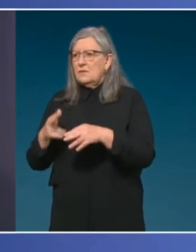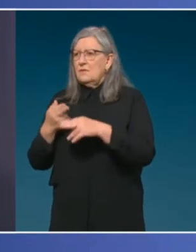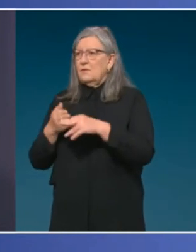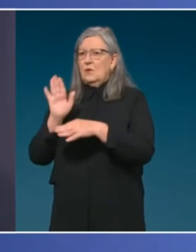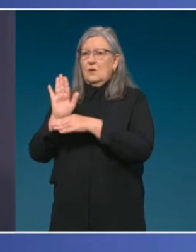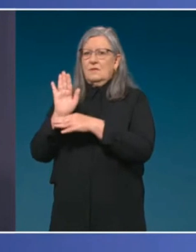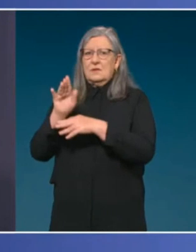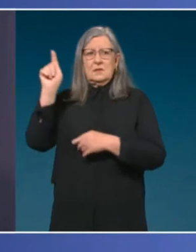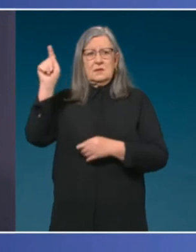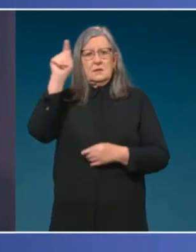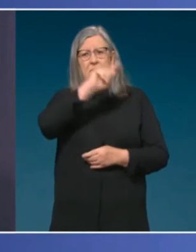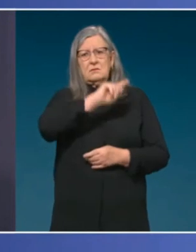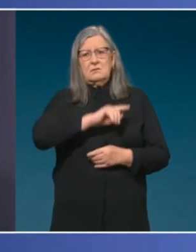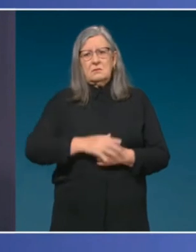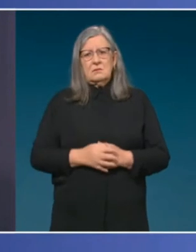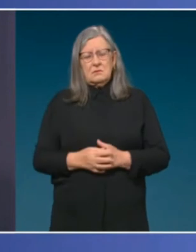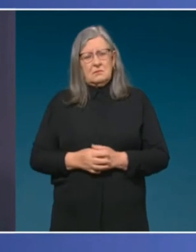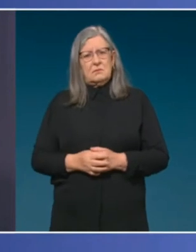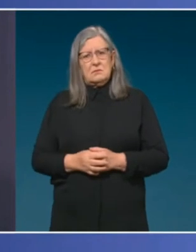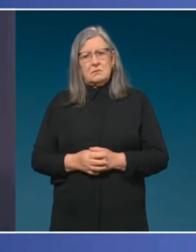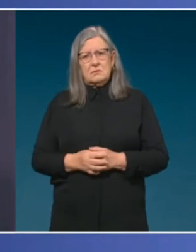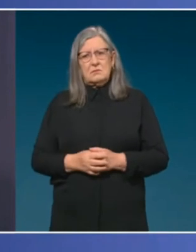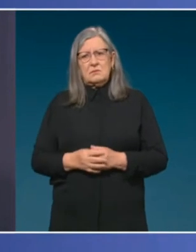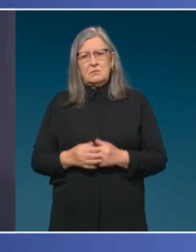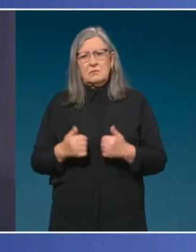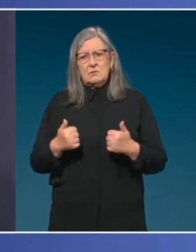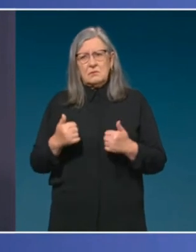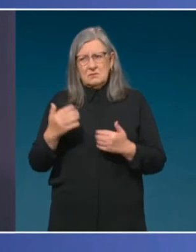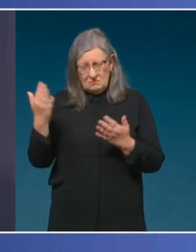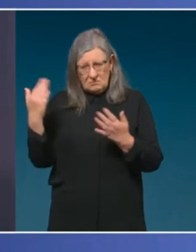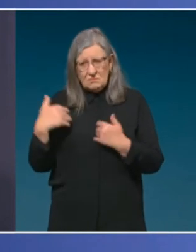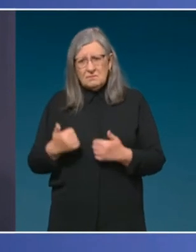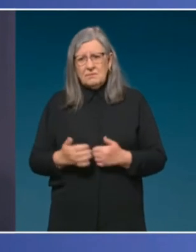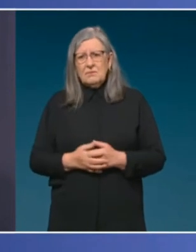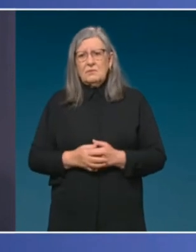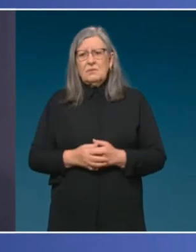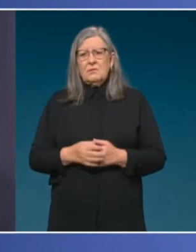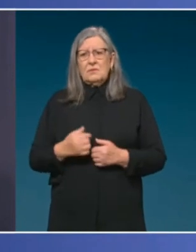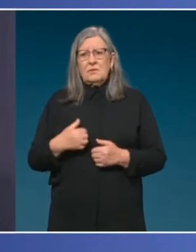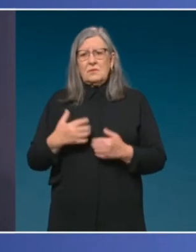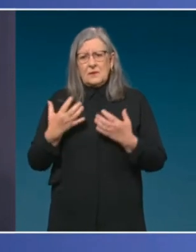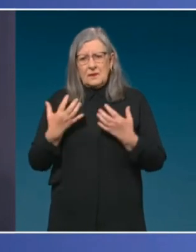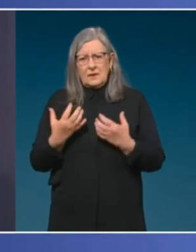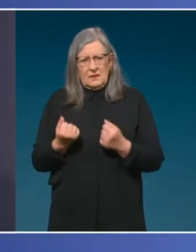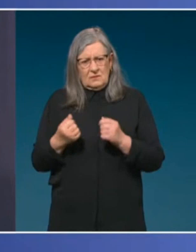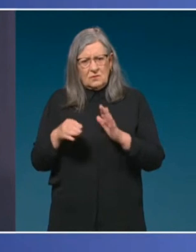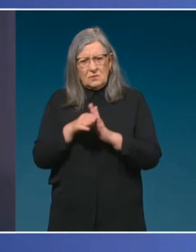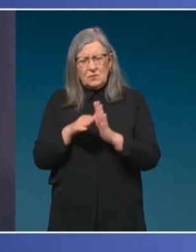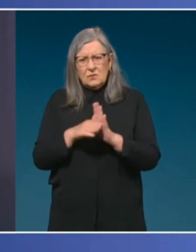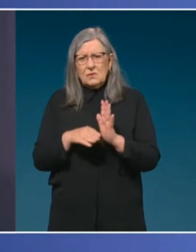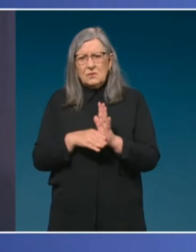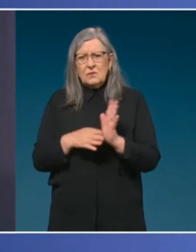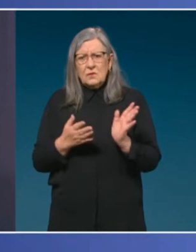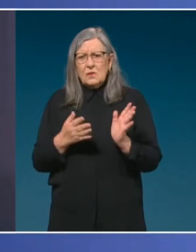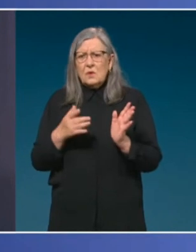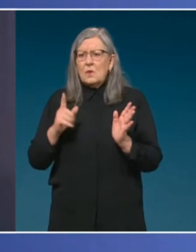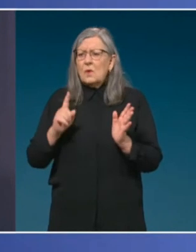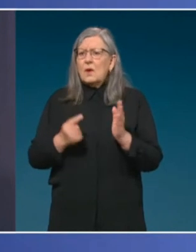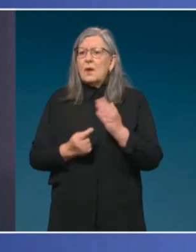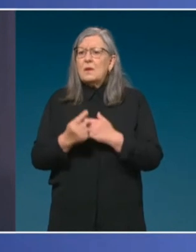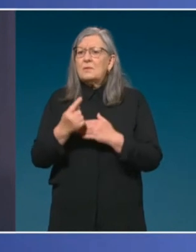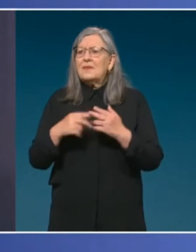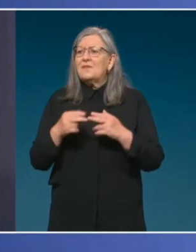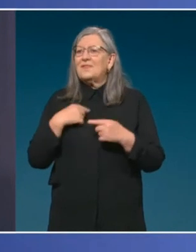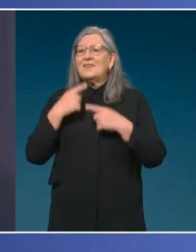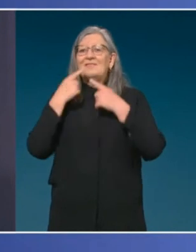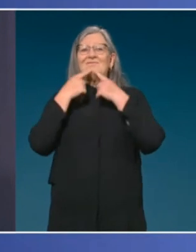with this deferral. We are actually keeping in place the settings that we had already announced. What we are doing is deferring the